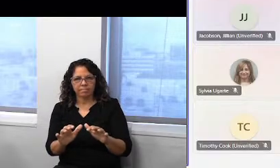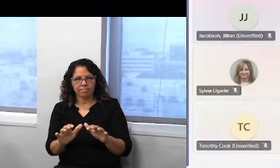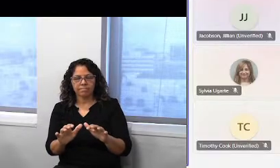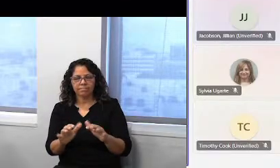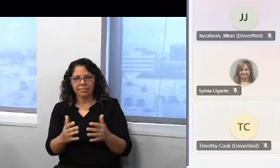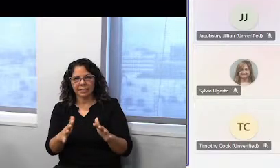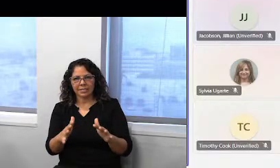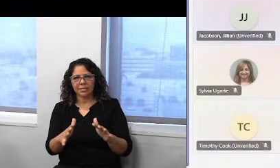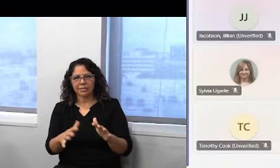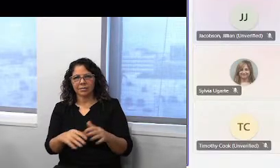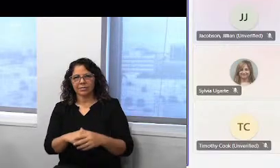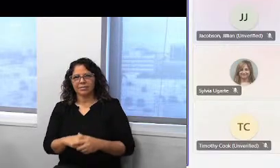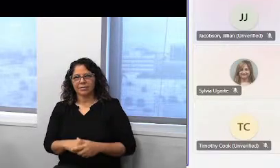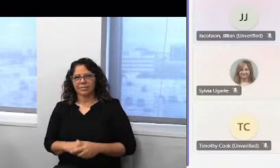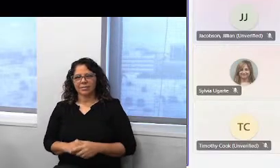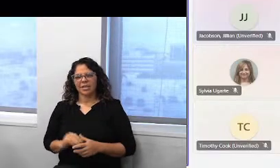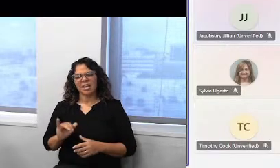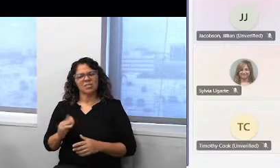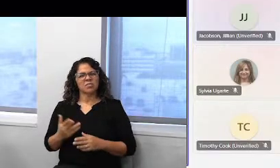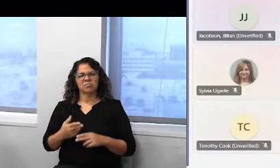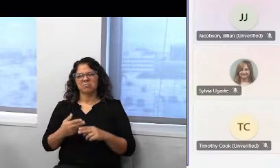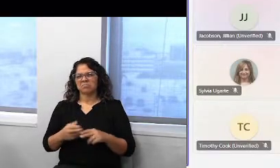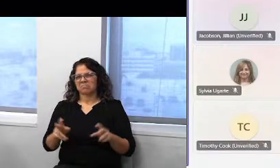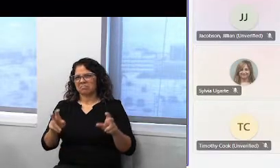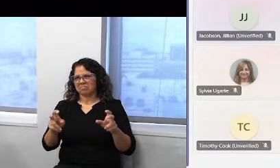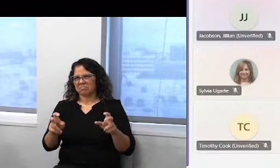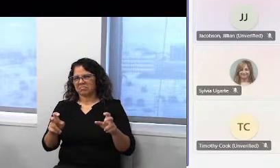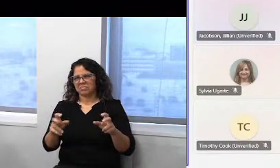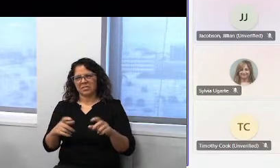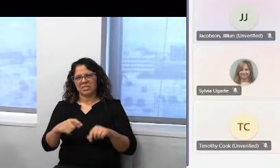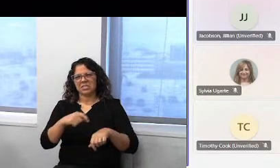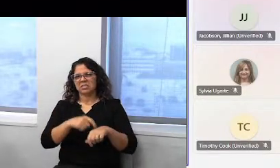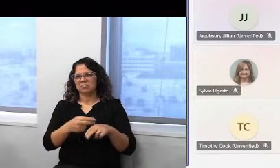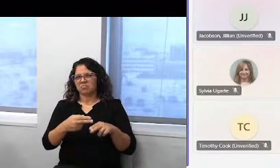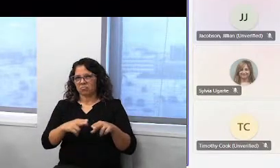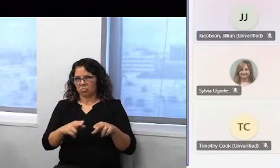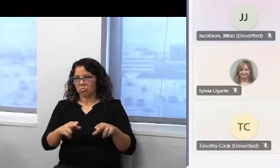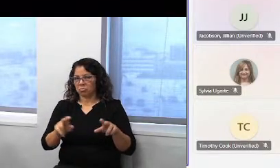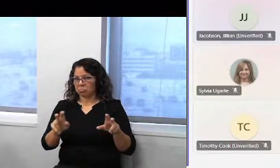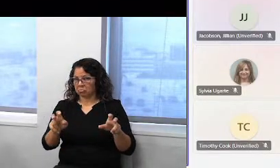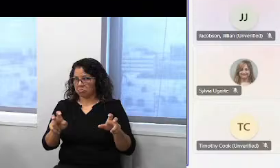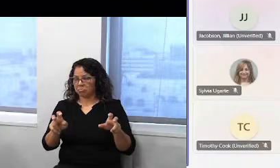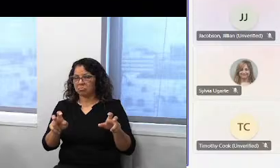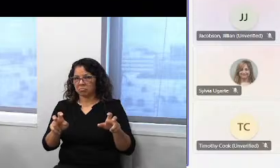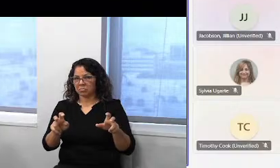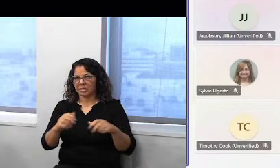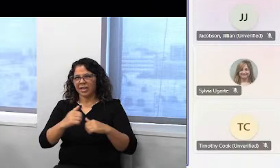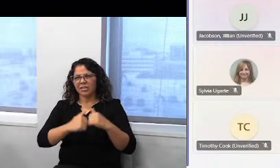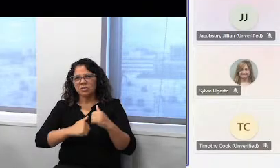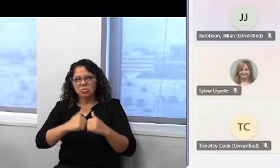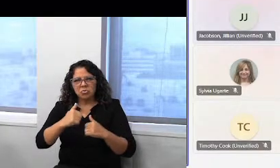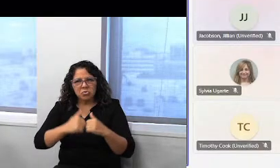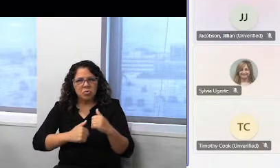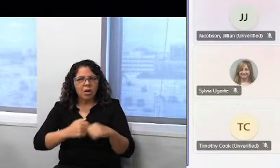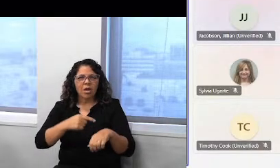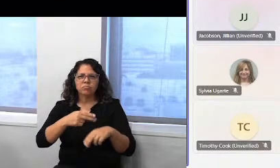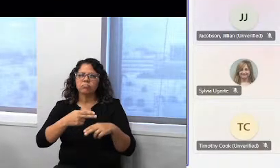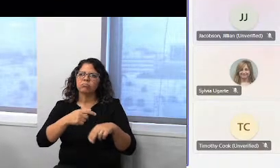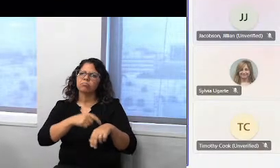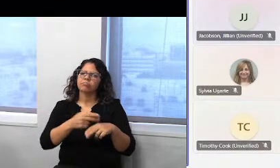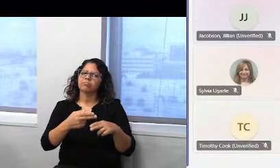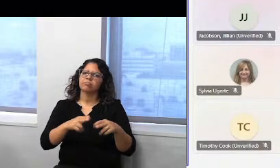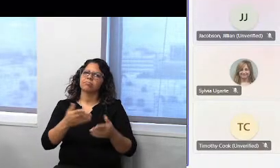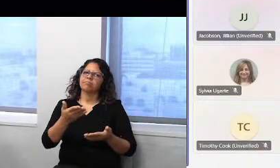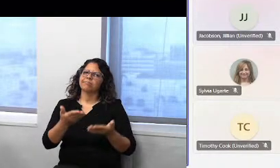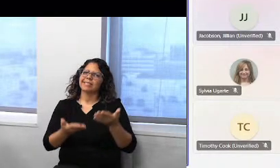I'll call it temporary pole structures, temporary things to allow for some of the testing. So our effort and